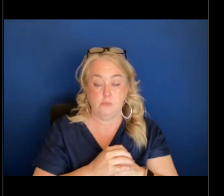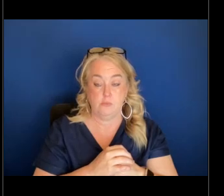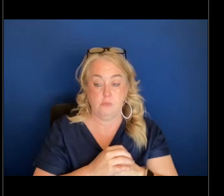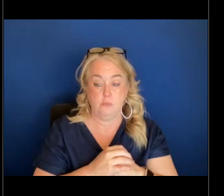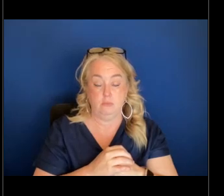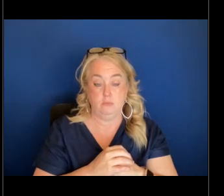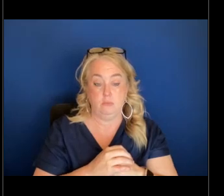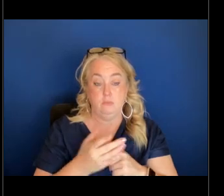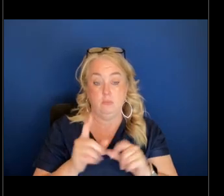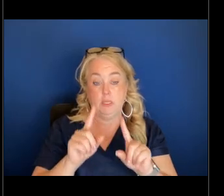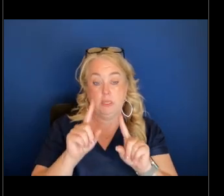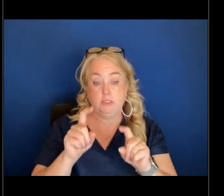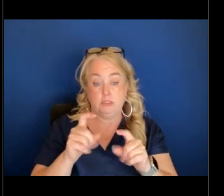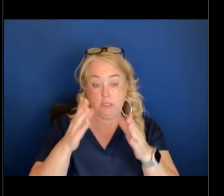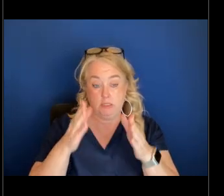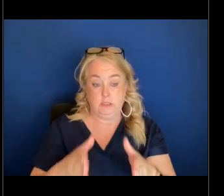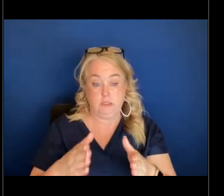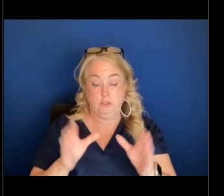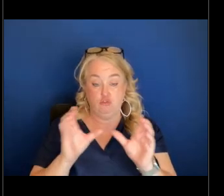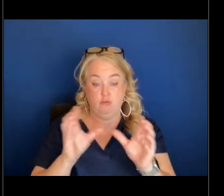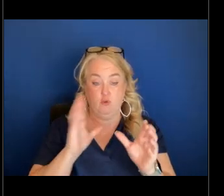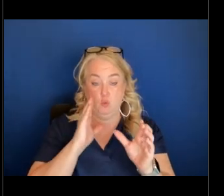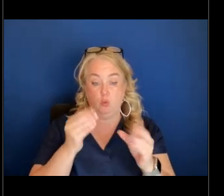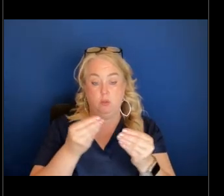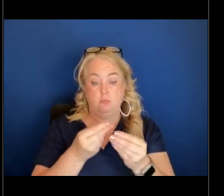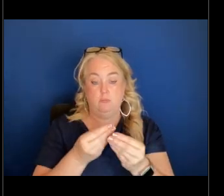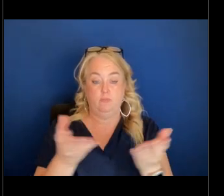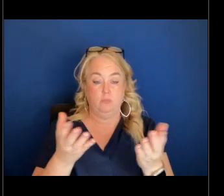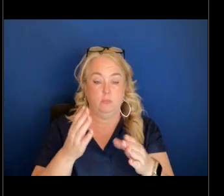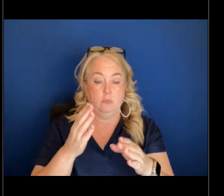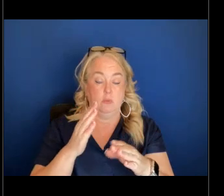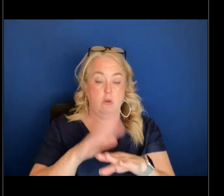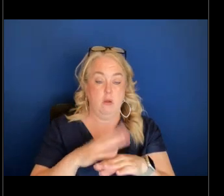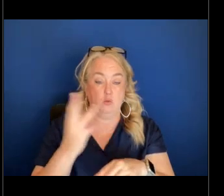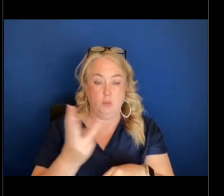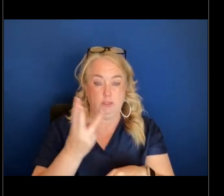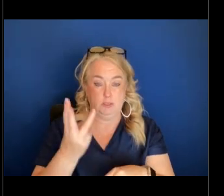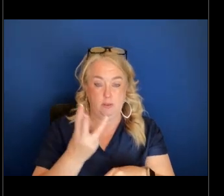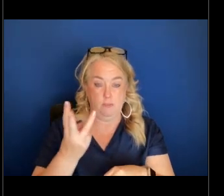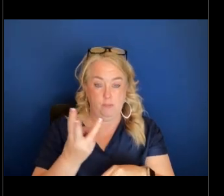The attendance certificate will be sent to you on Wednesday.